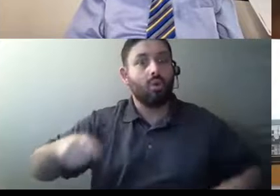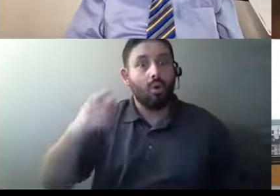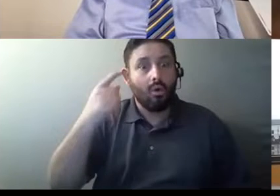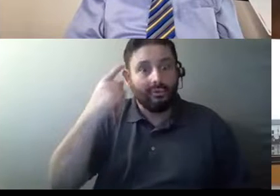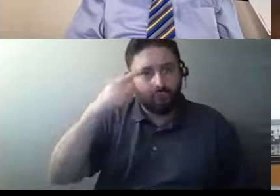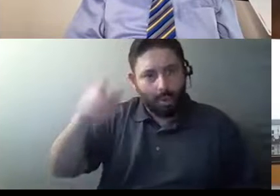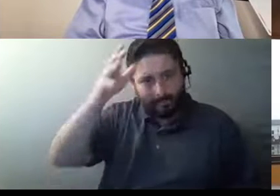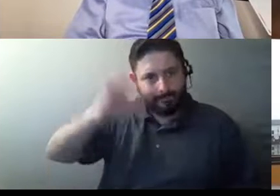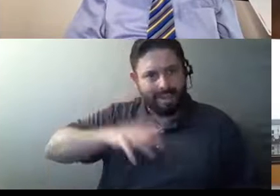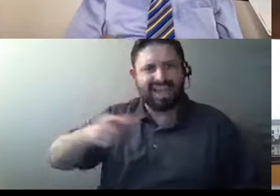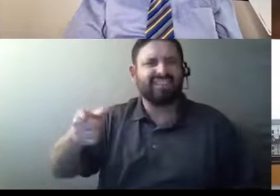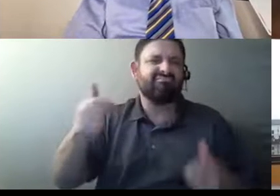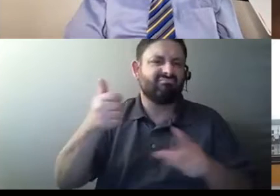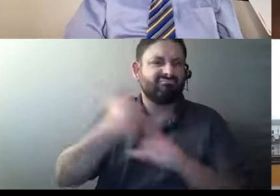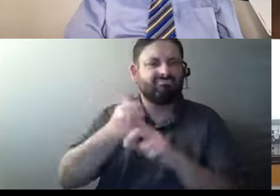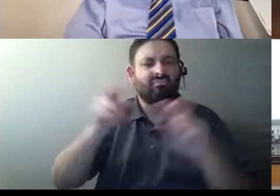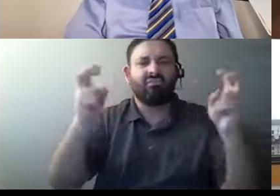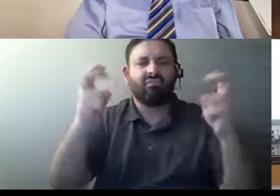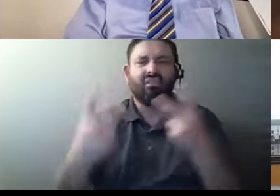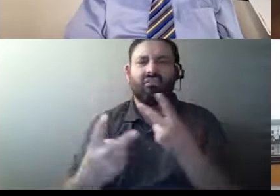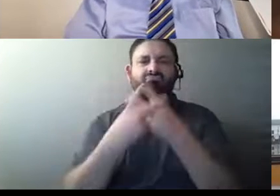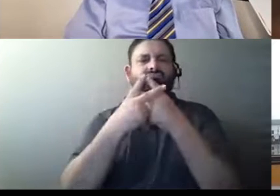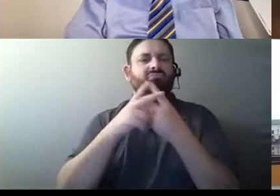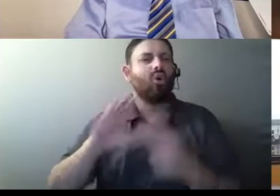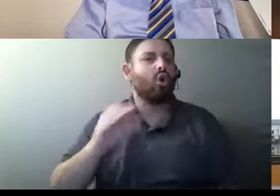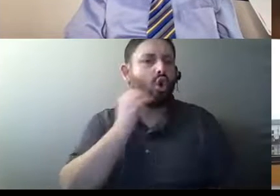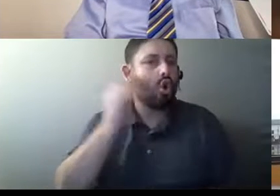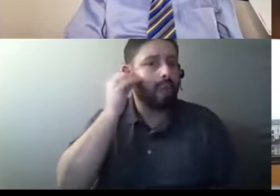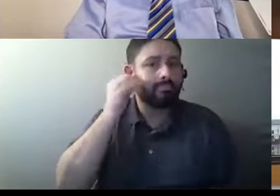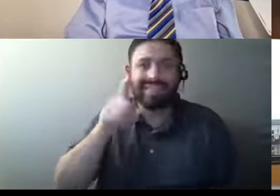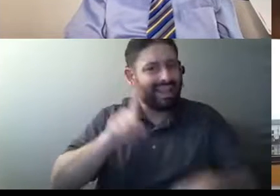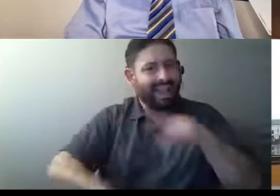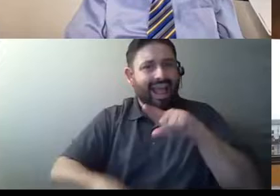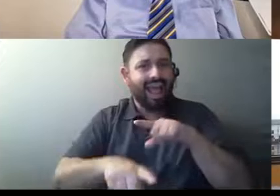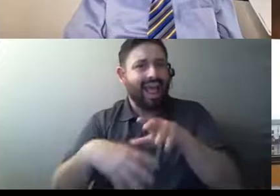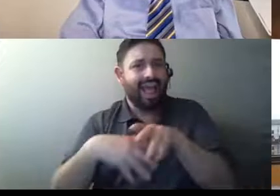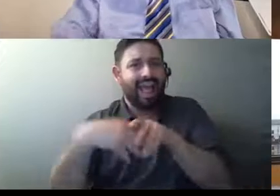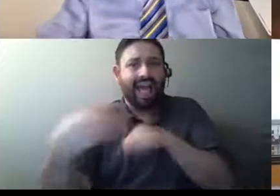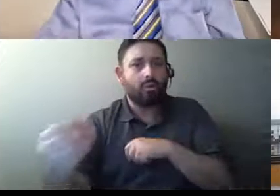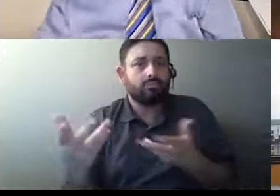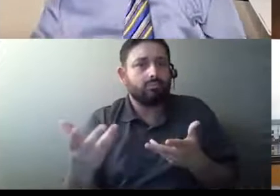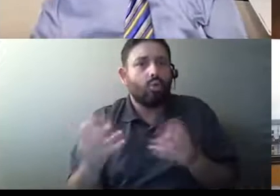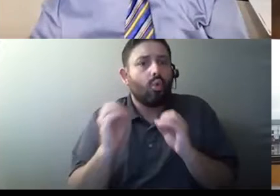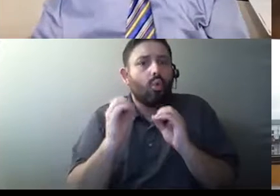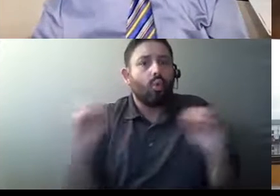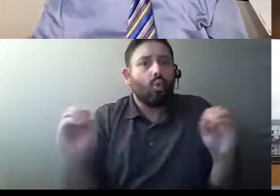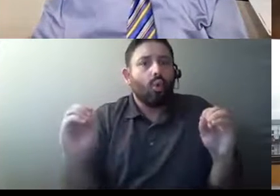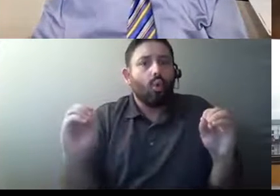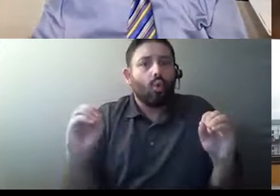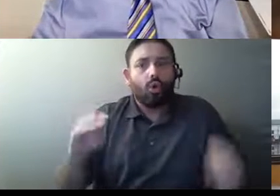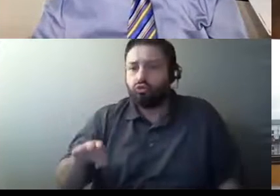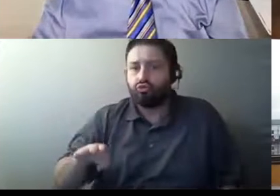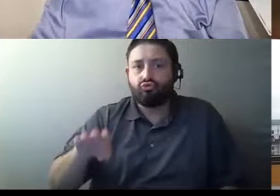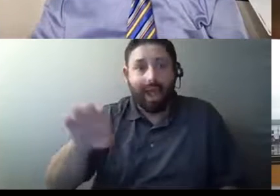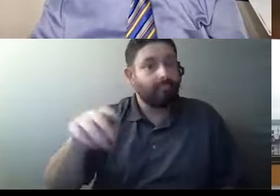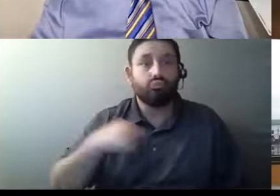because he could not get out of his home. He was wheelchair bound and he did not have the capacity to get out. We